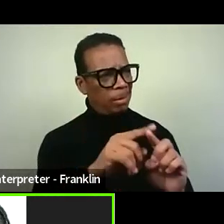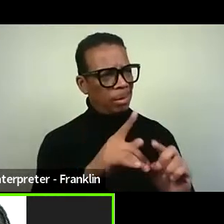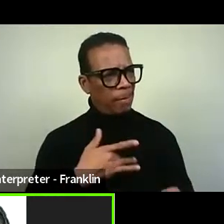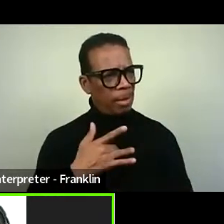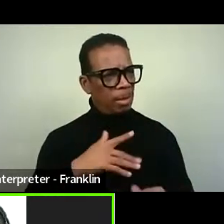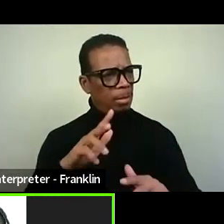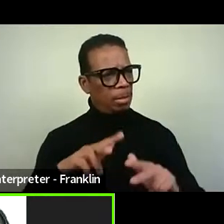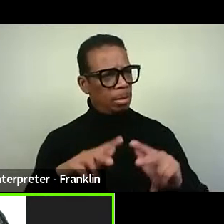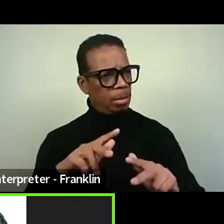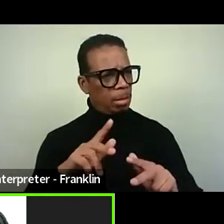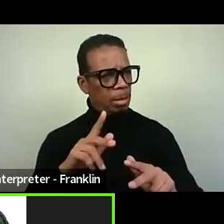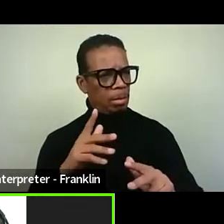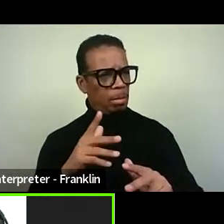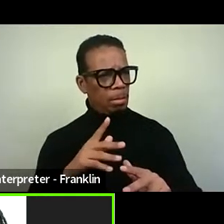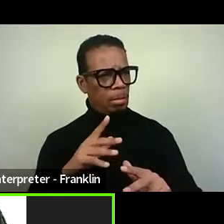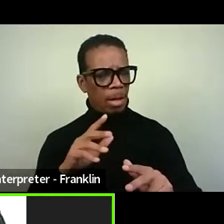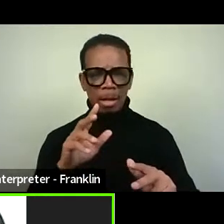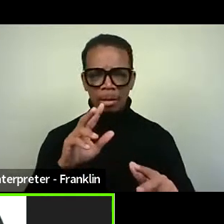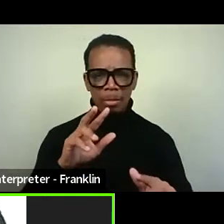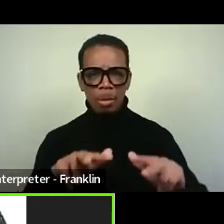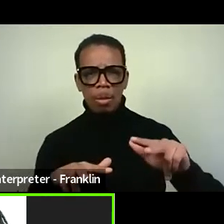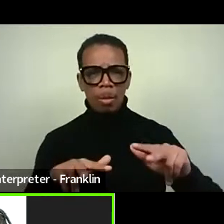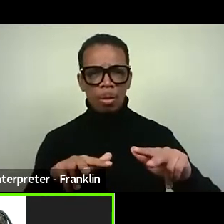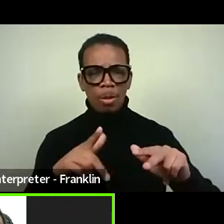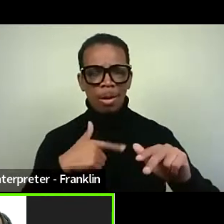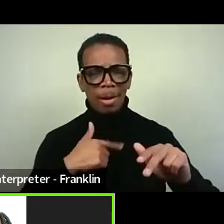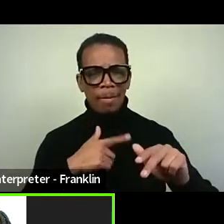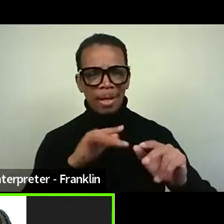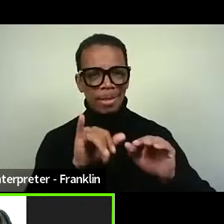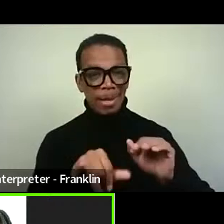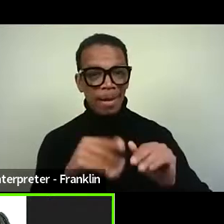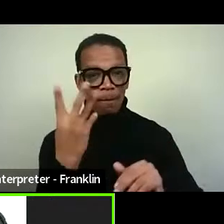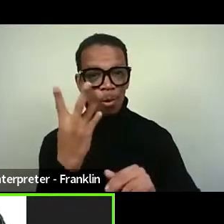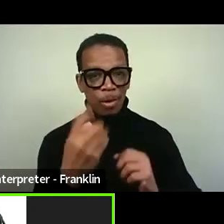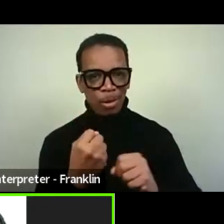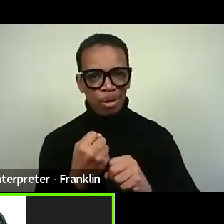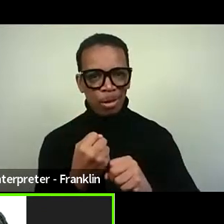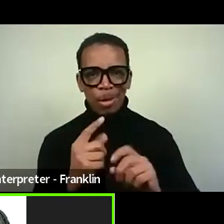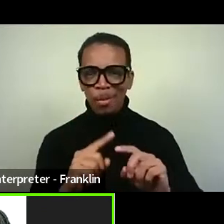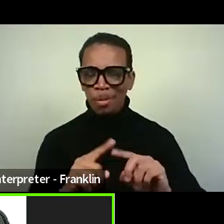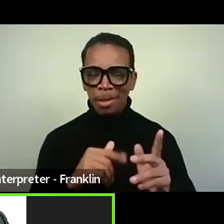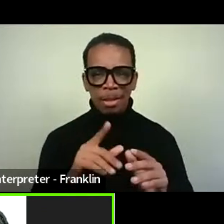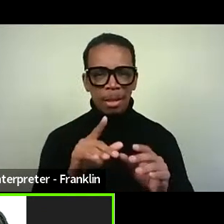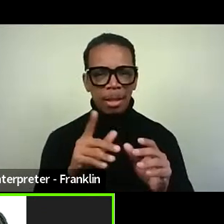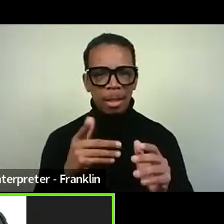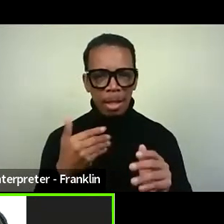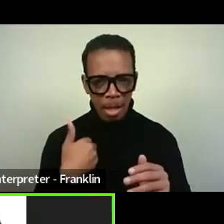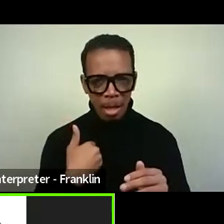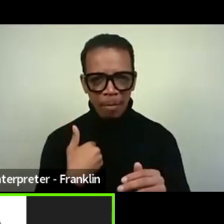of readjust from after I spent 4 years over there. However, they did have a Black Student